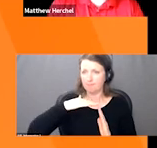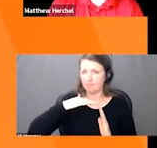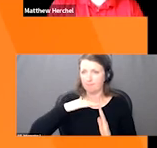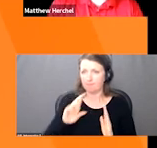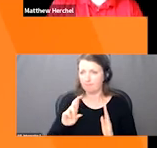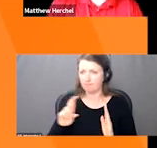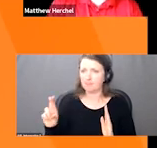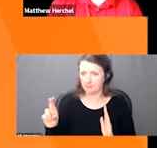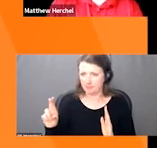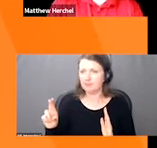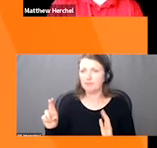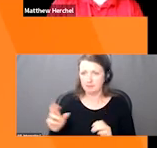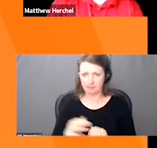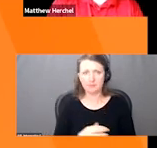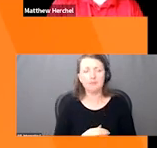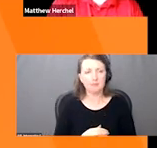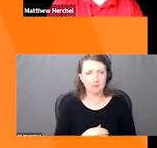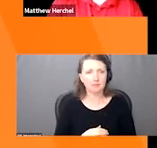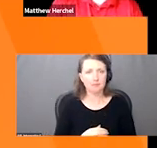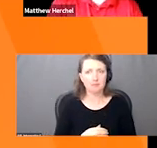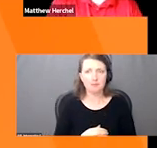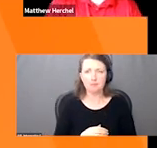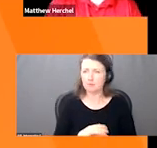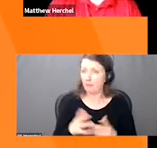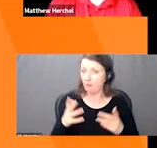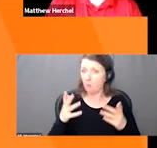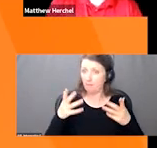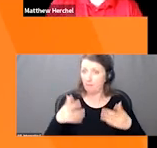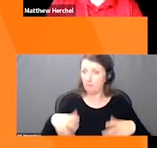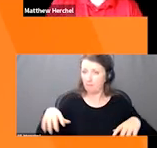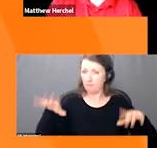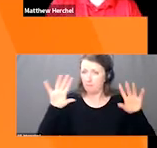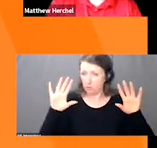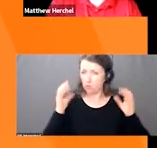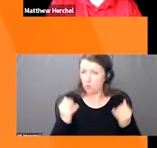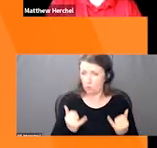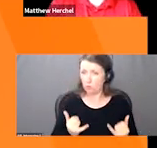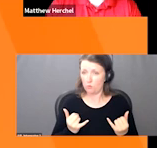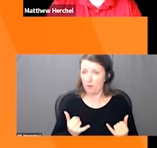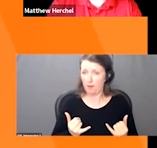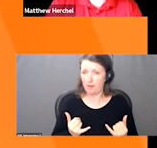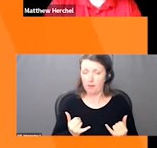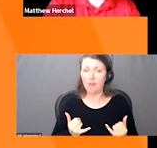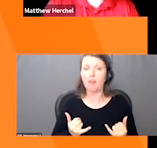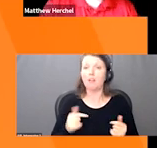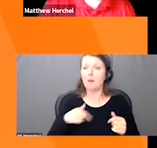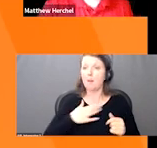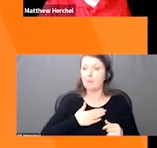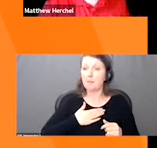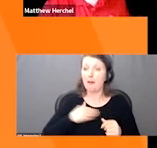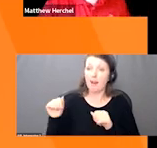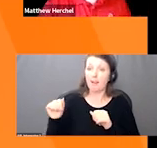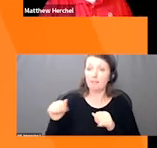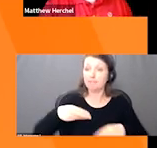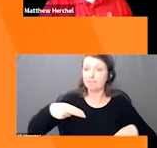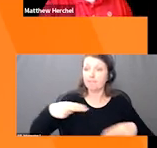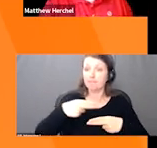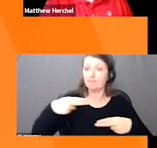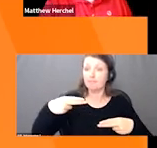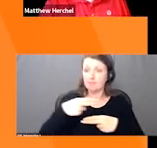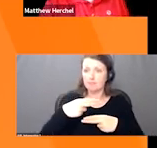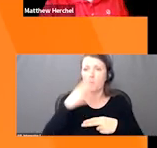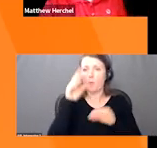And I'm pretty sure you are giving out these slides in the presentation after the fact as well. So if you have trouble afterwards, you can always refer back to these